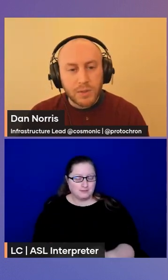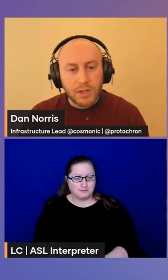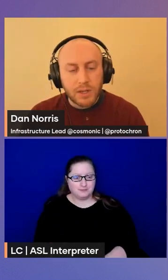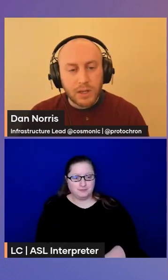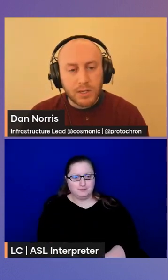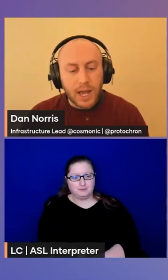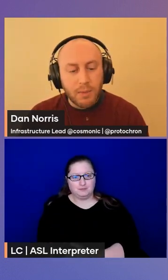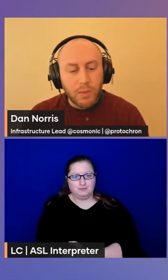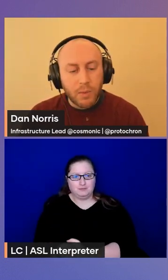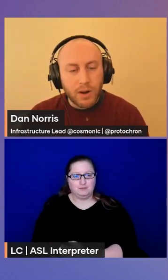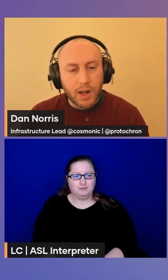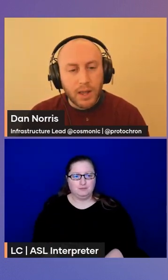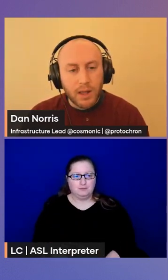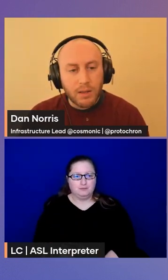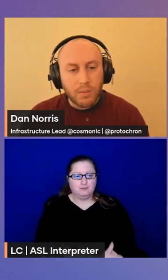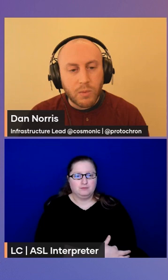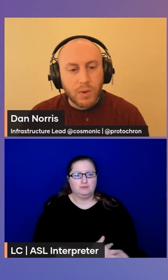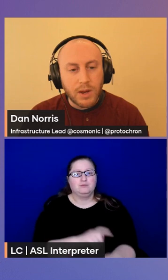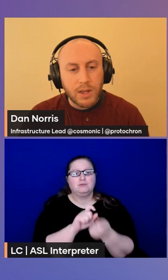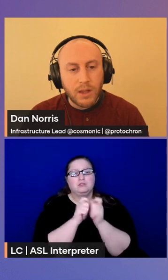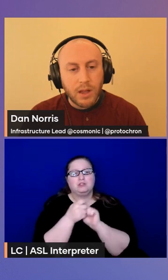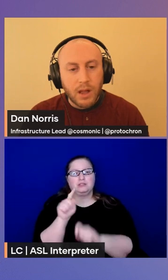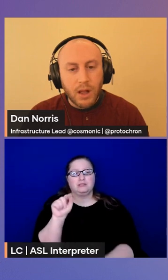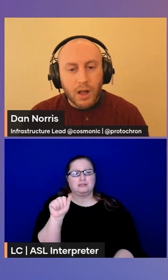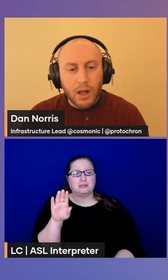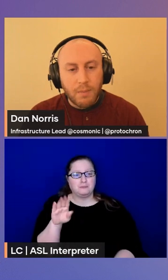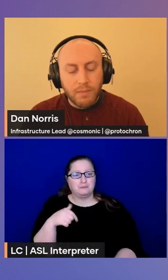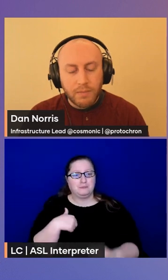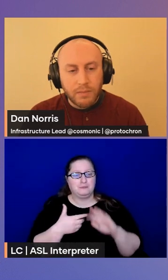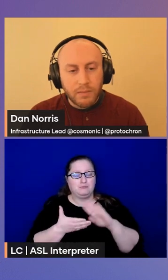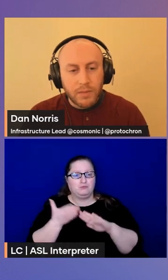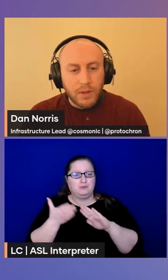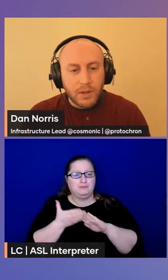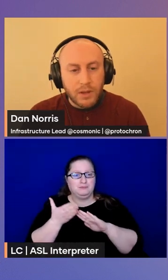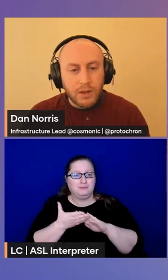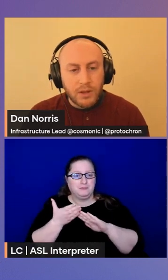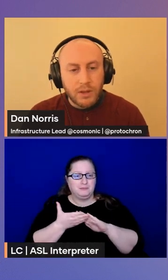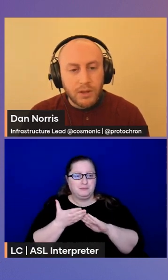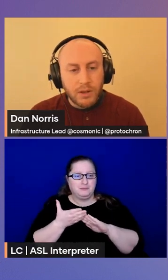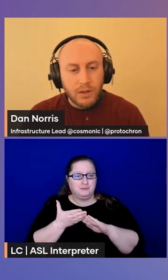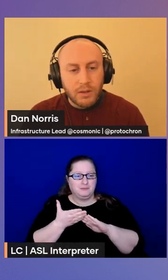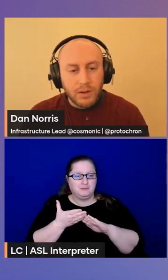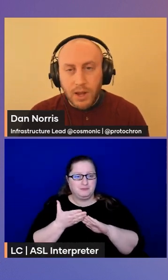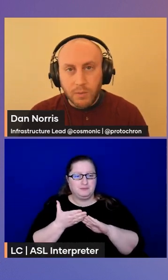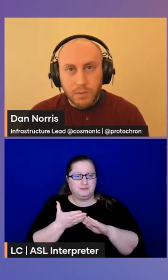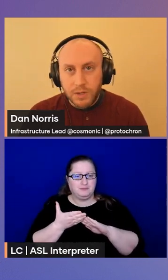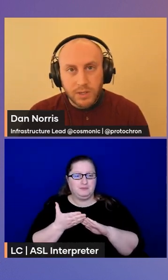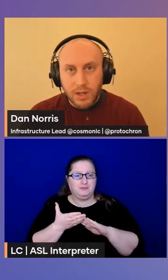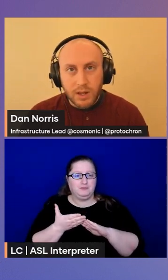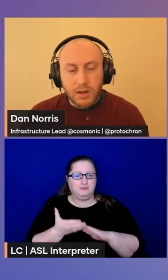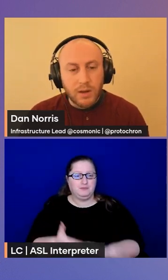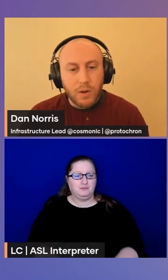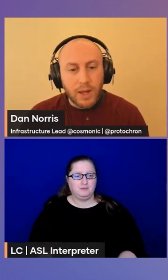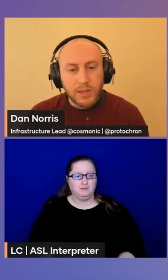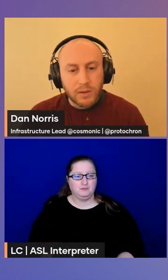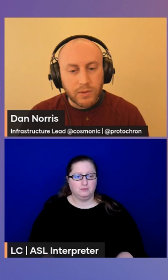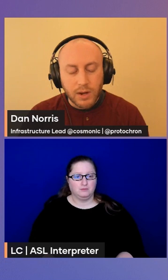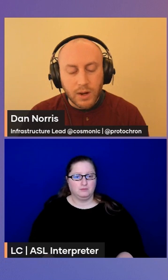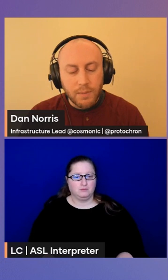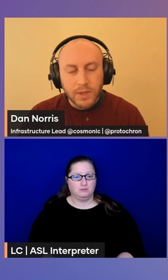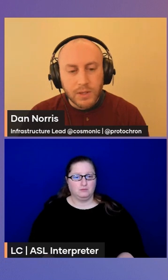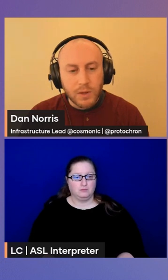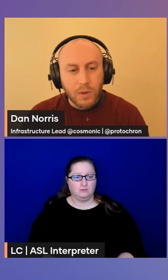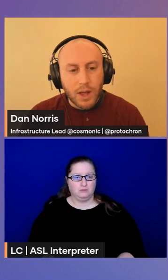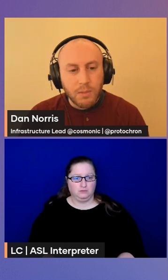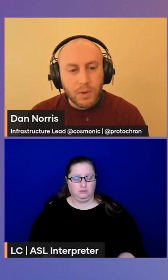to go switch to this other tab where I am running Netreap just in a Nomad server